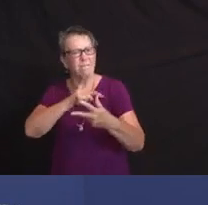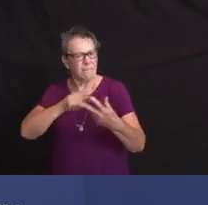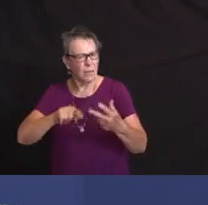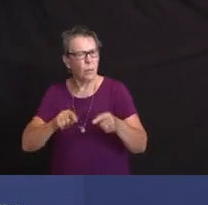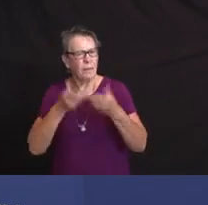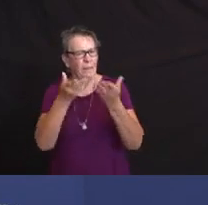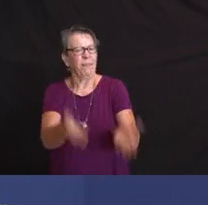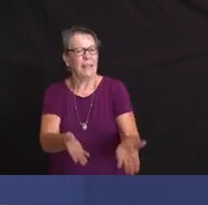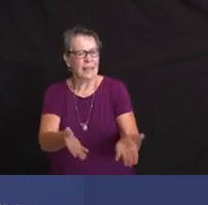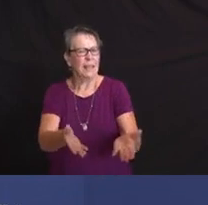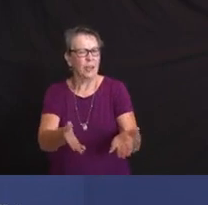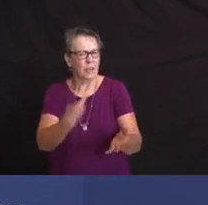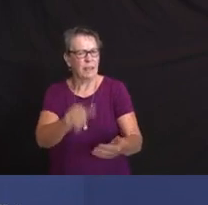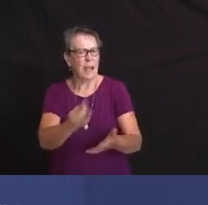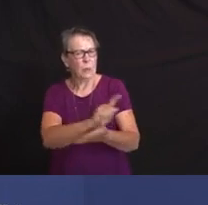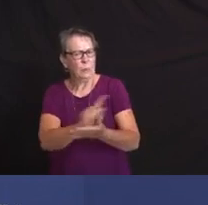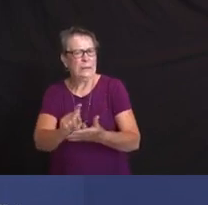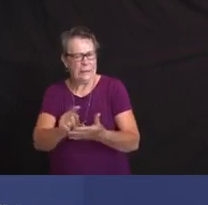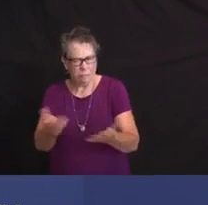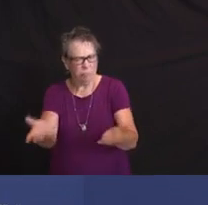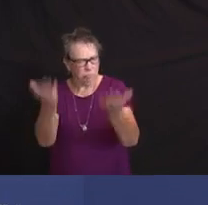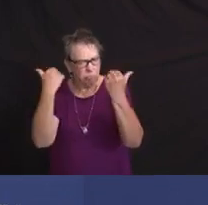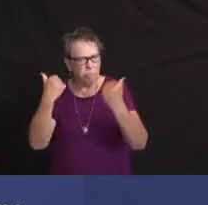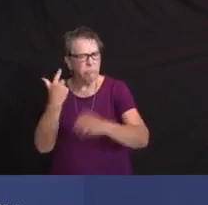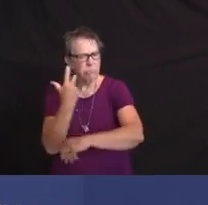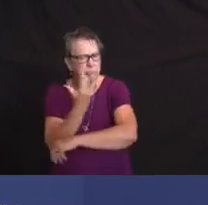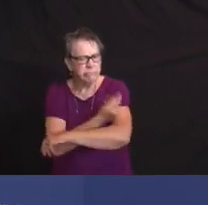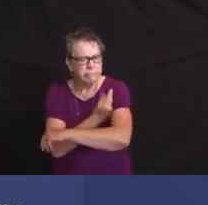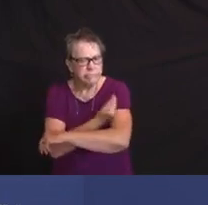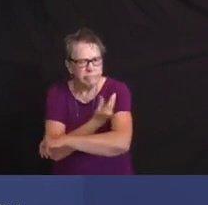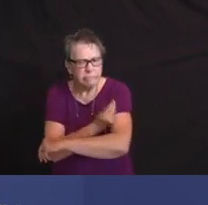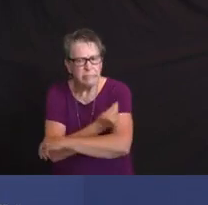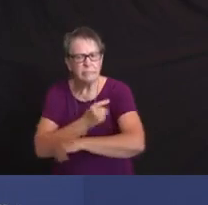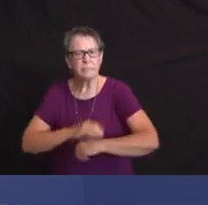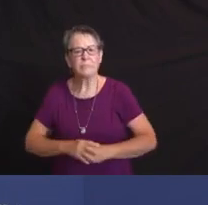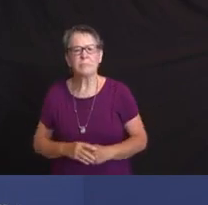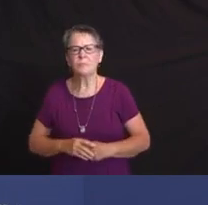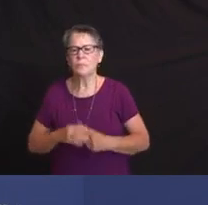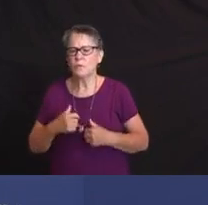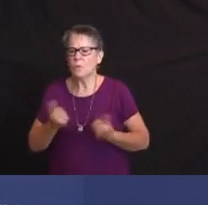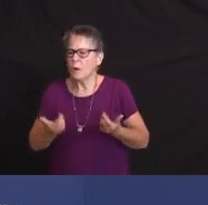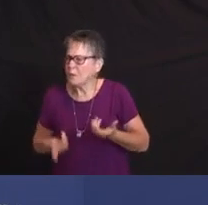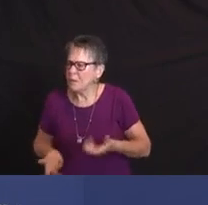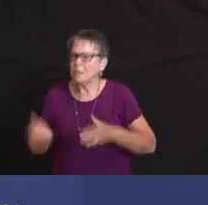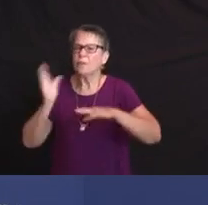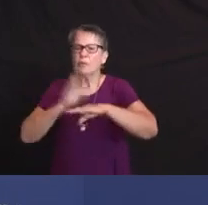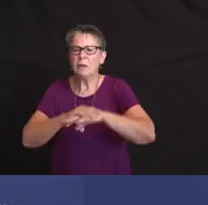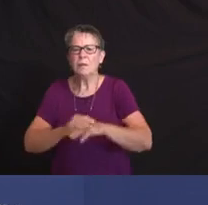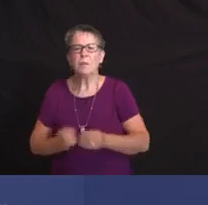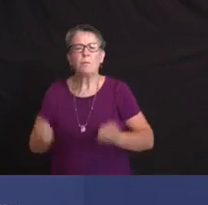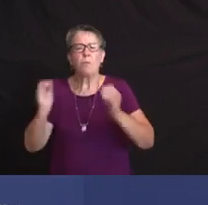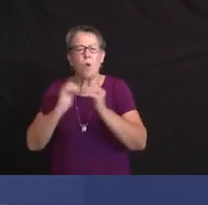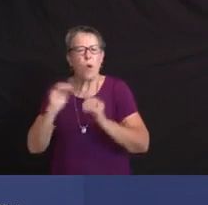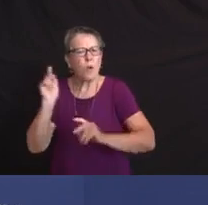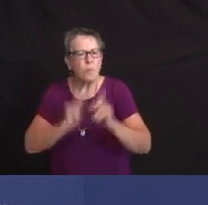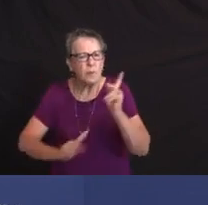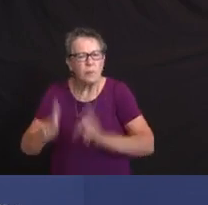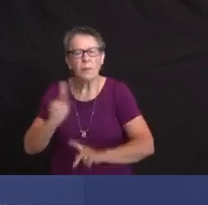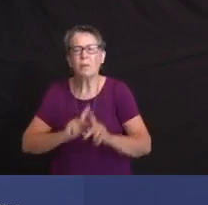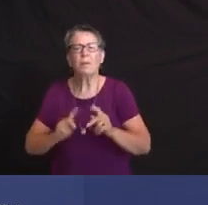vaccinated 12 to 17-year-olds in Trenton, which currently stands at about